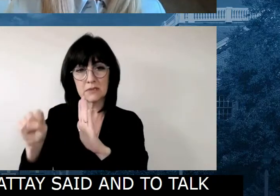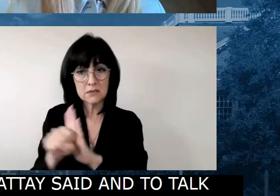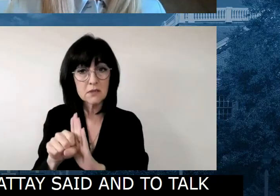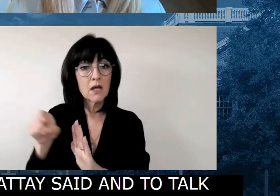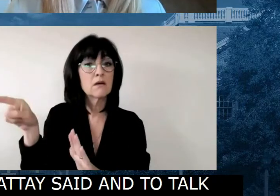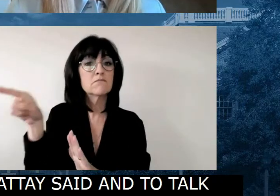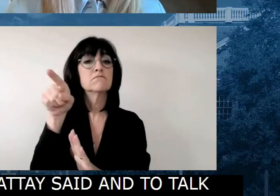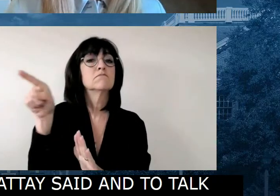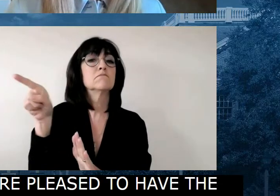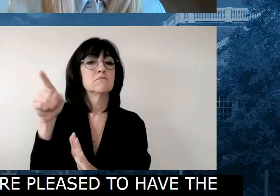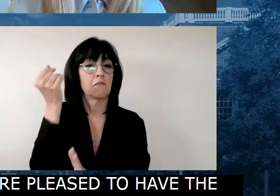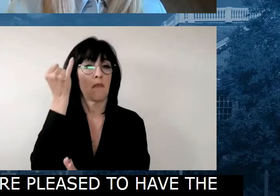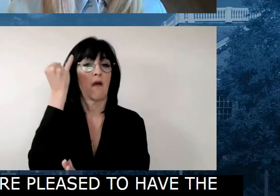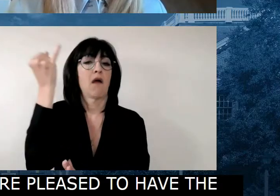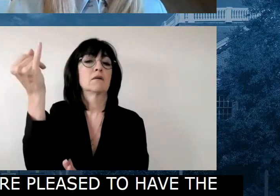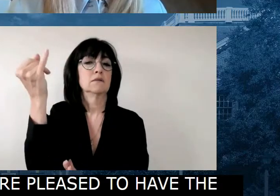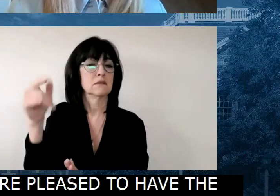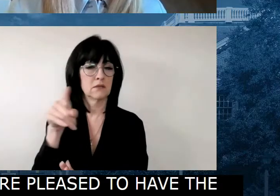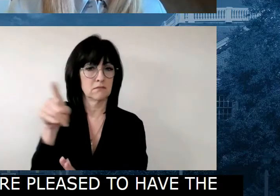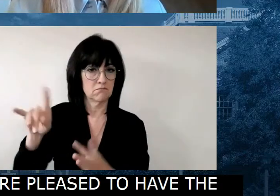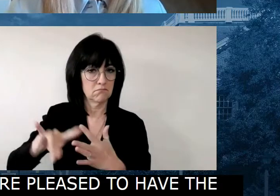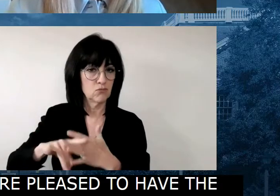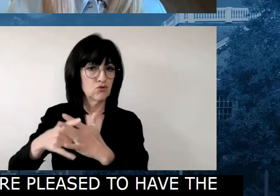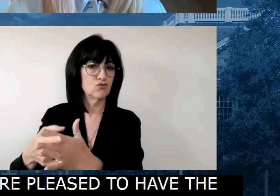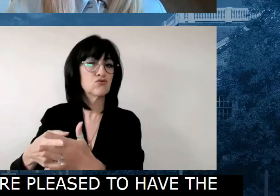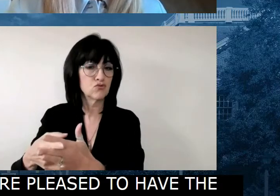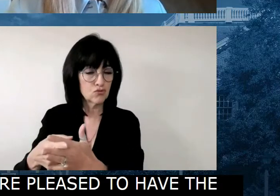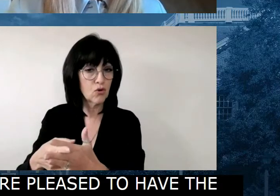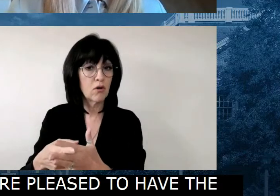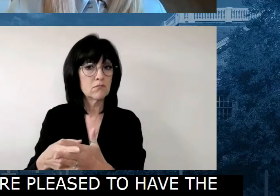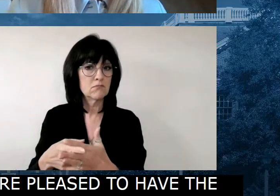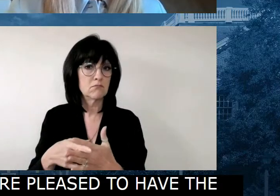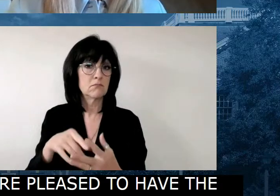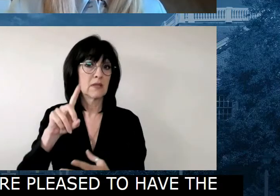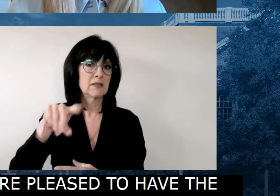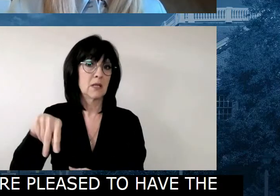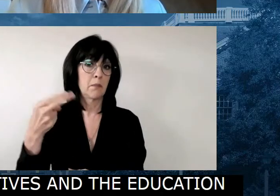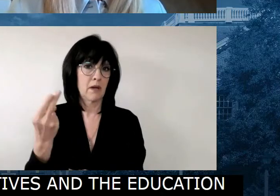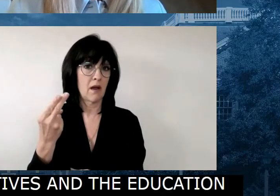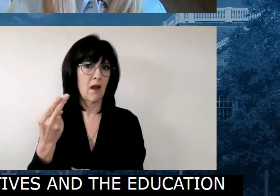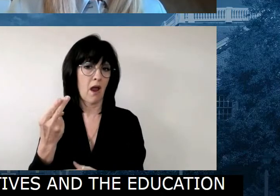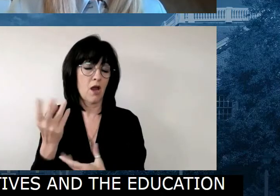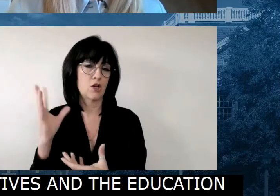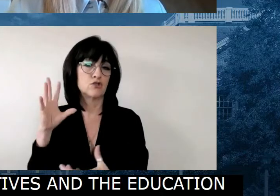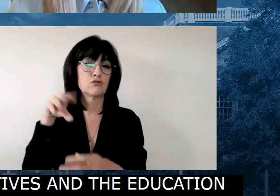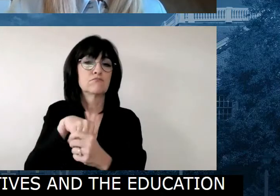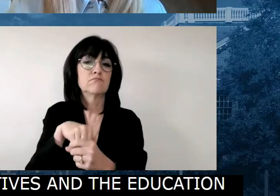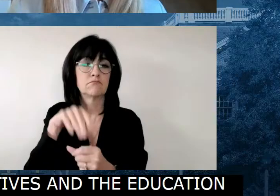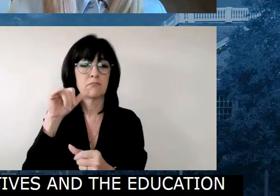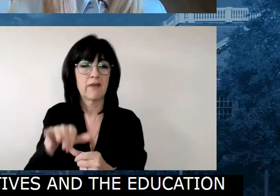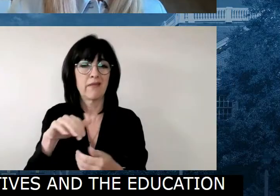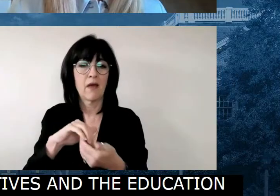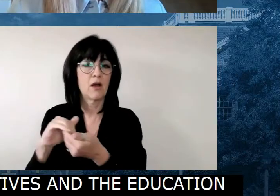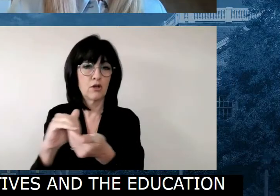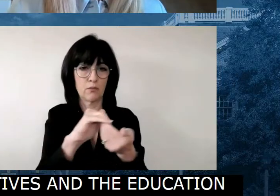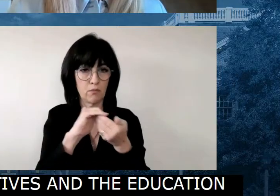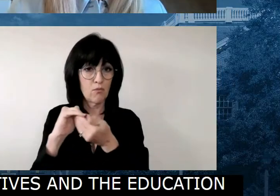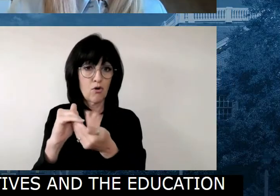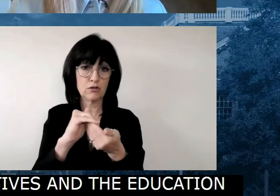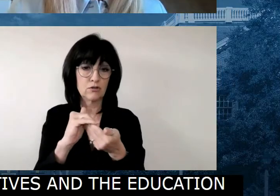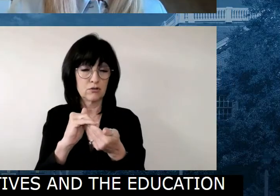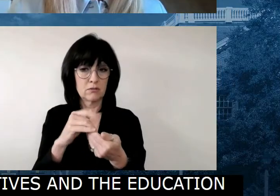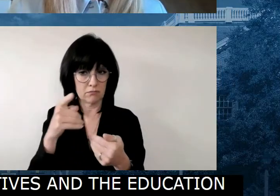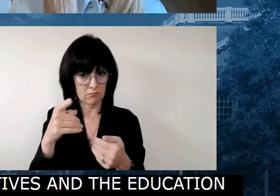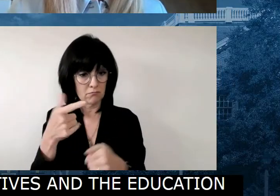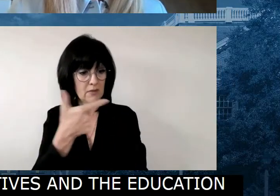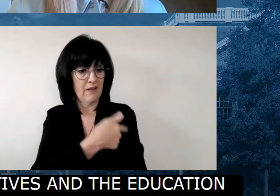and the education the Department of Public Health will provide to get more folks to get that life-saving